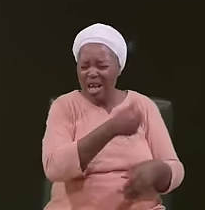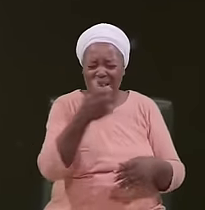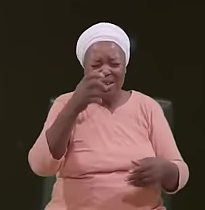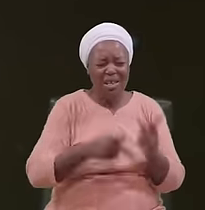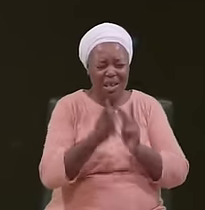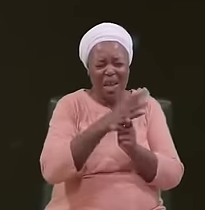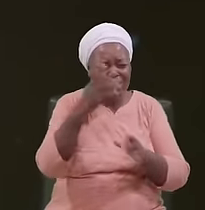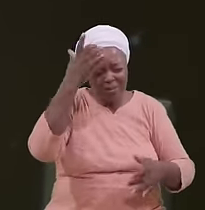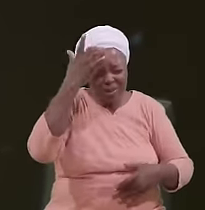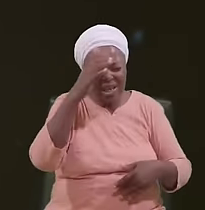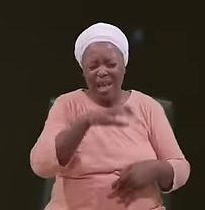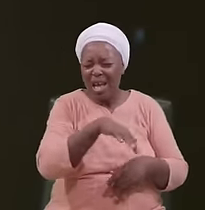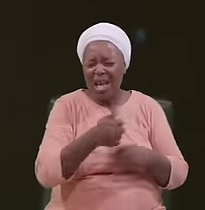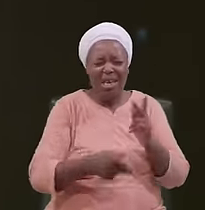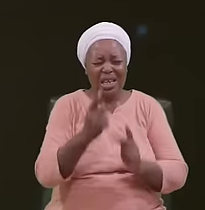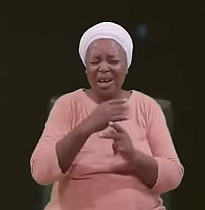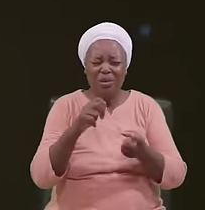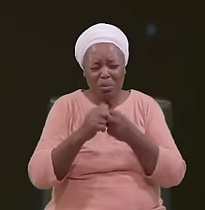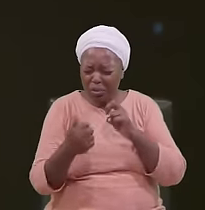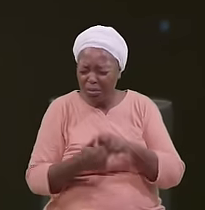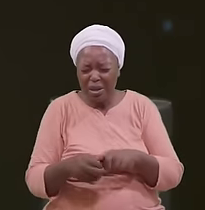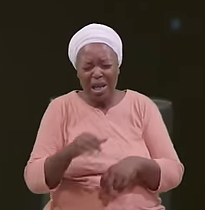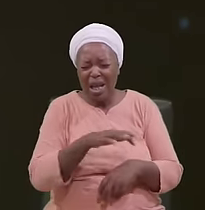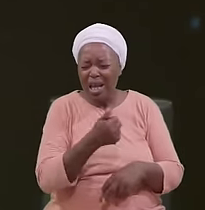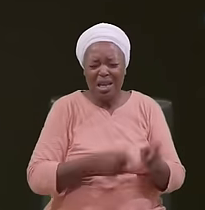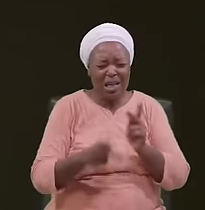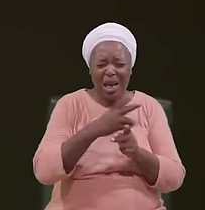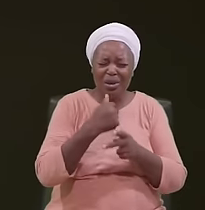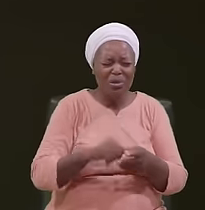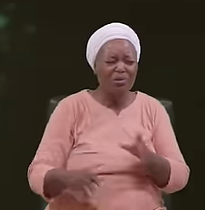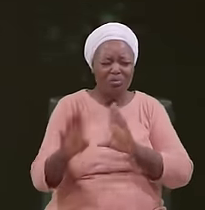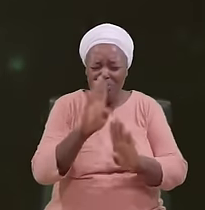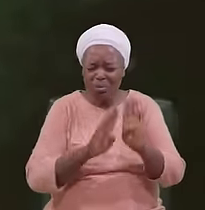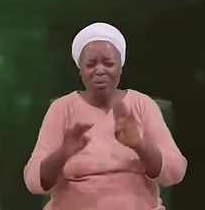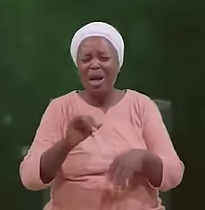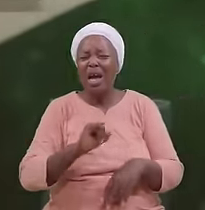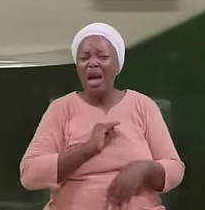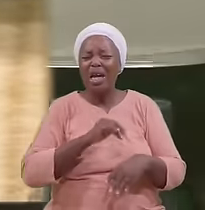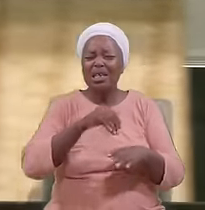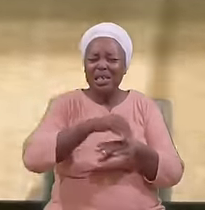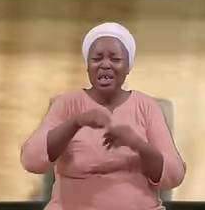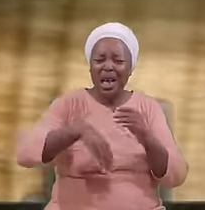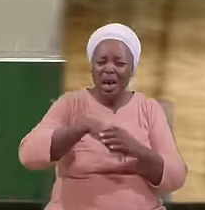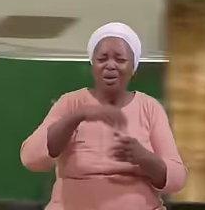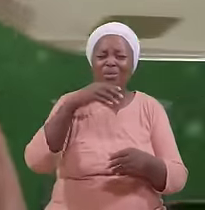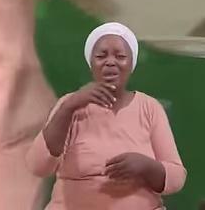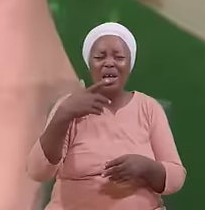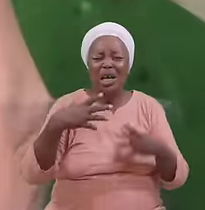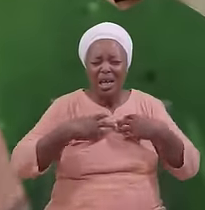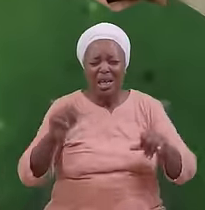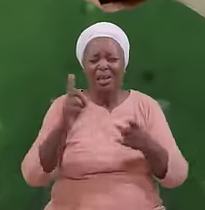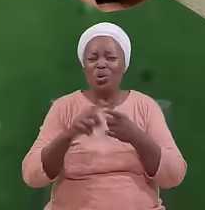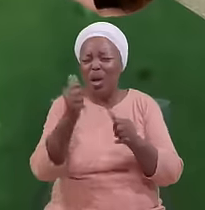disease, any kind of ailment, any kind of infirmity, I send forth healing to